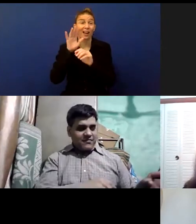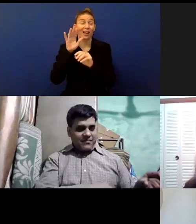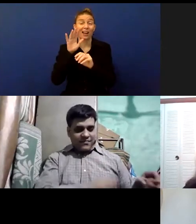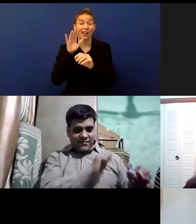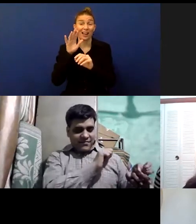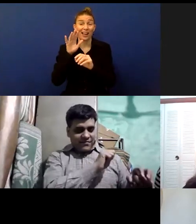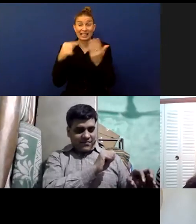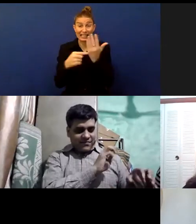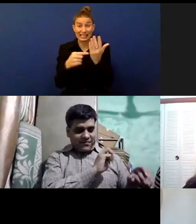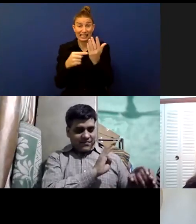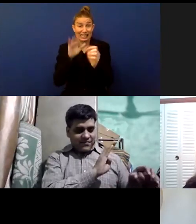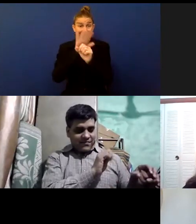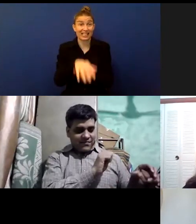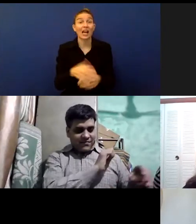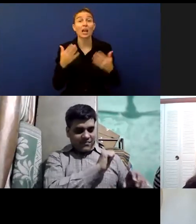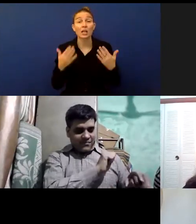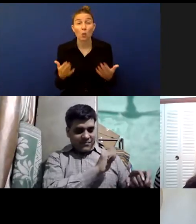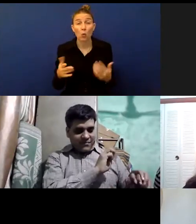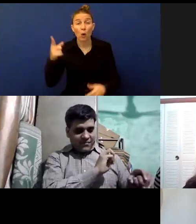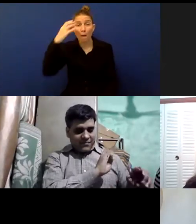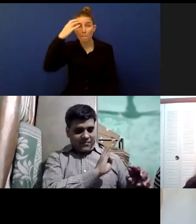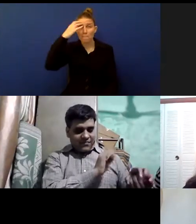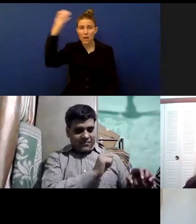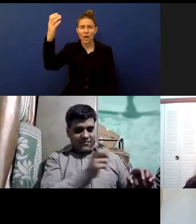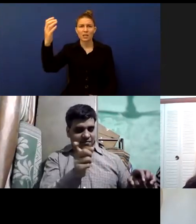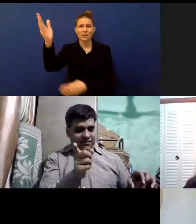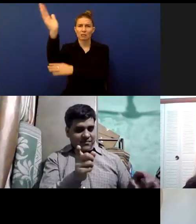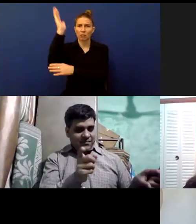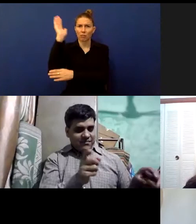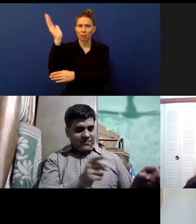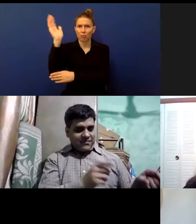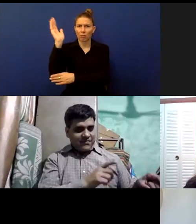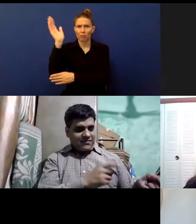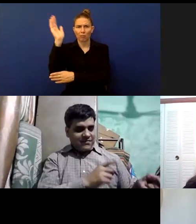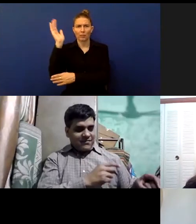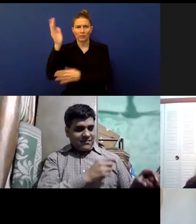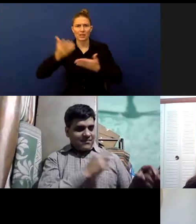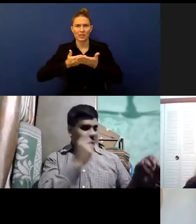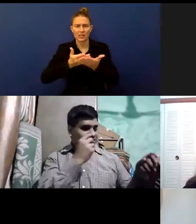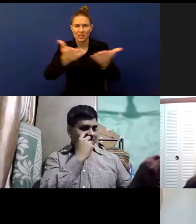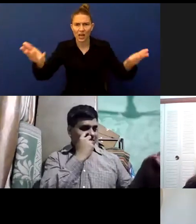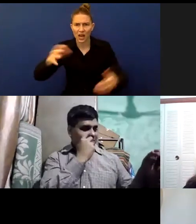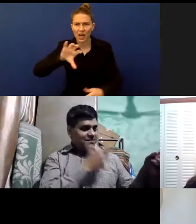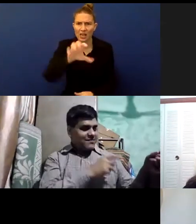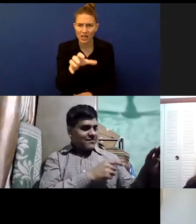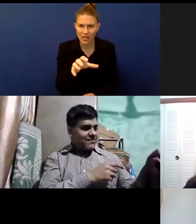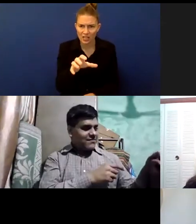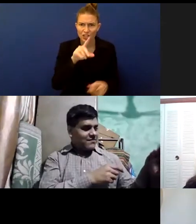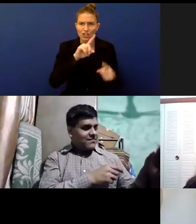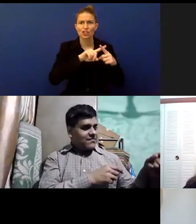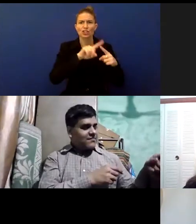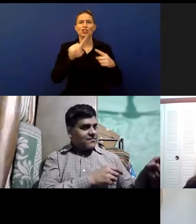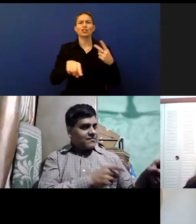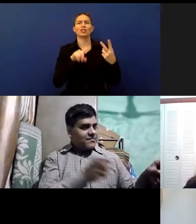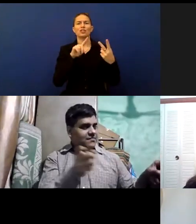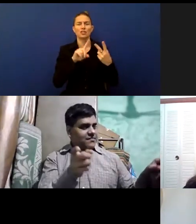been addressing the nation, and the Ministry of Health has also been addressing the nation